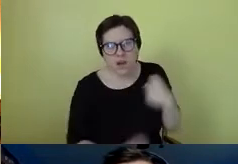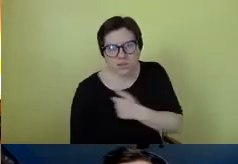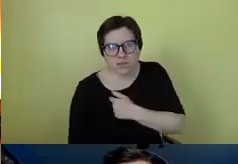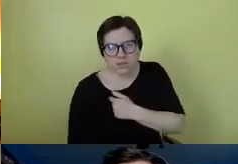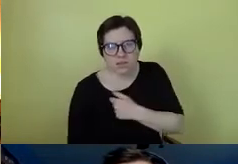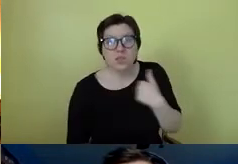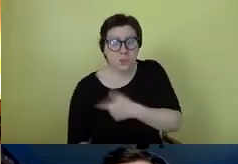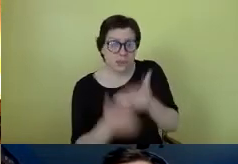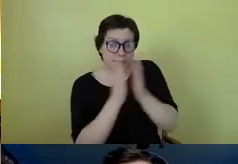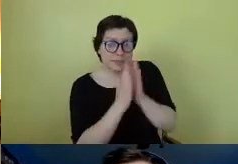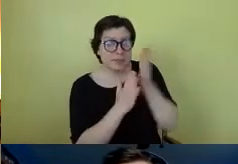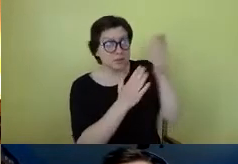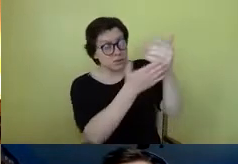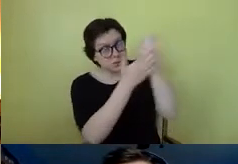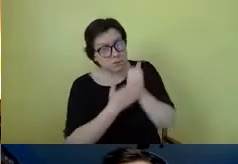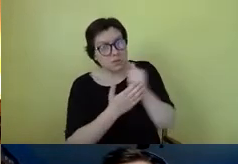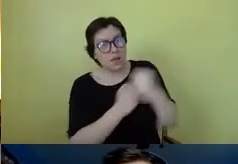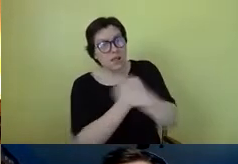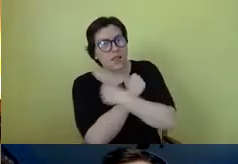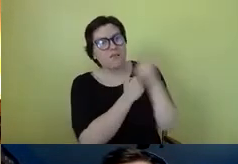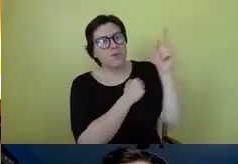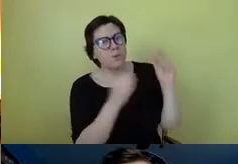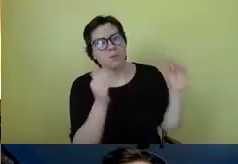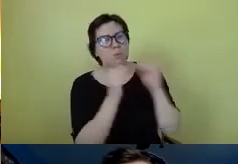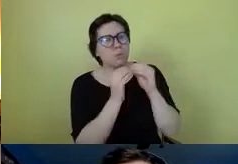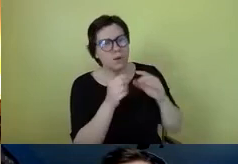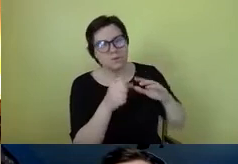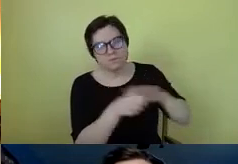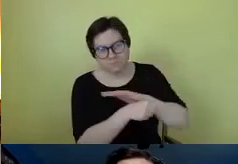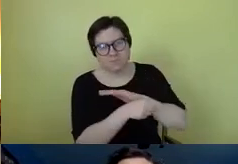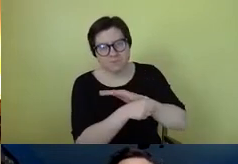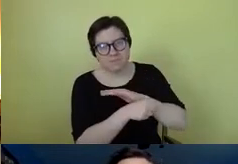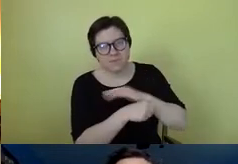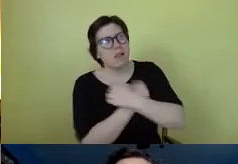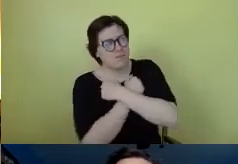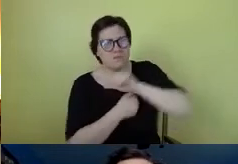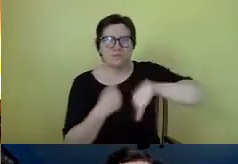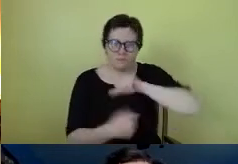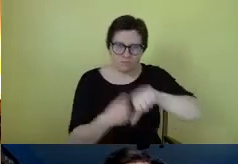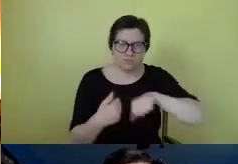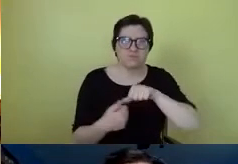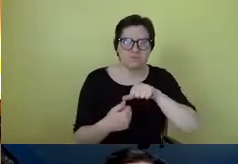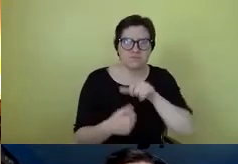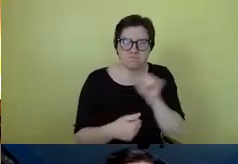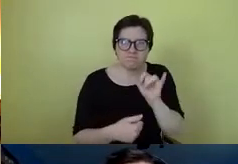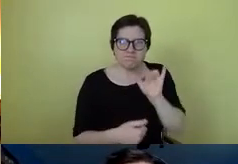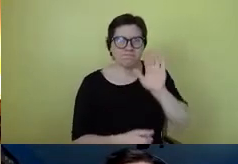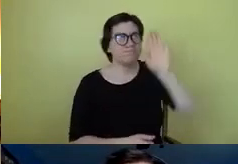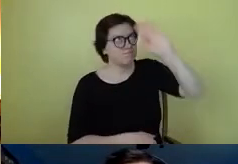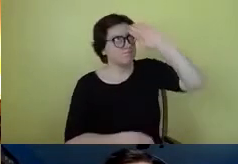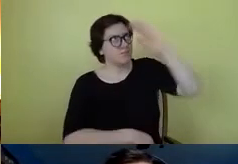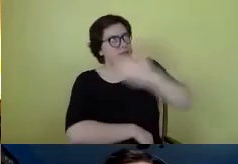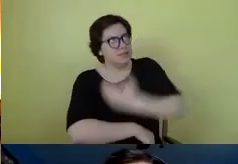ask you to help us to love you more completely and to love one another as your Son had